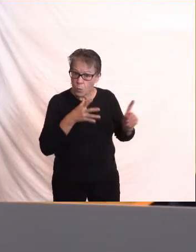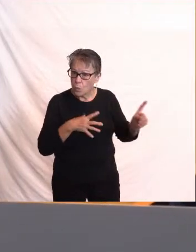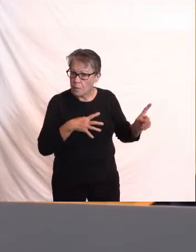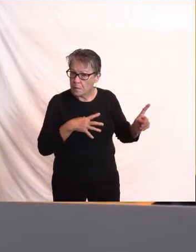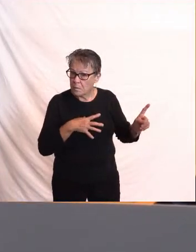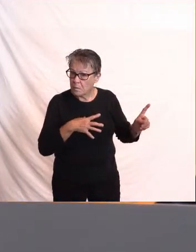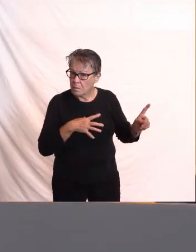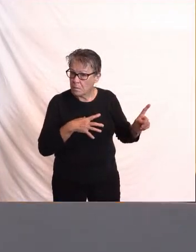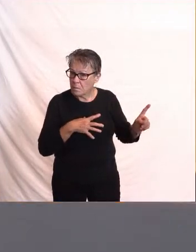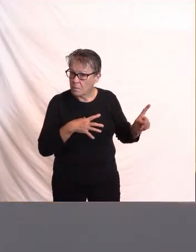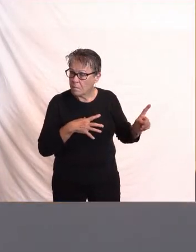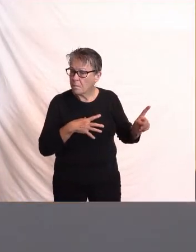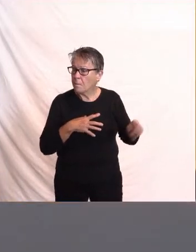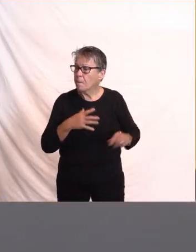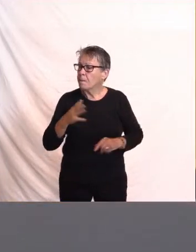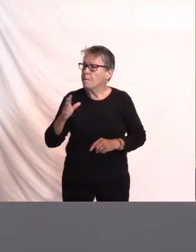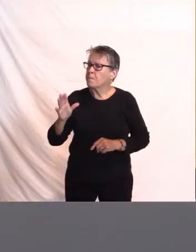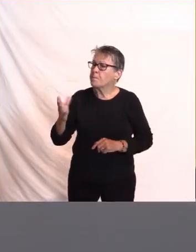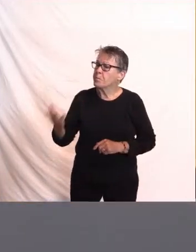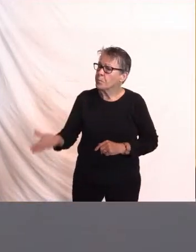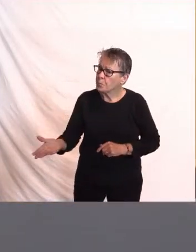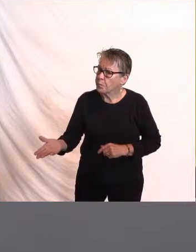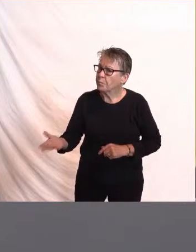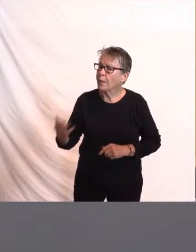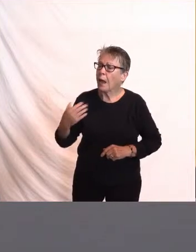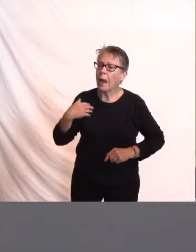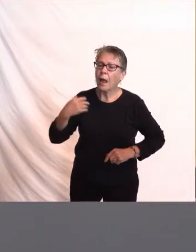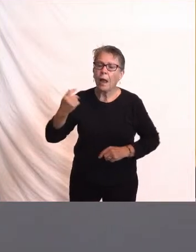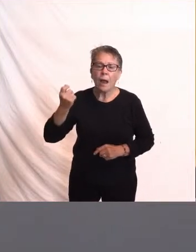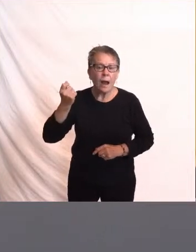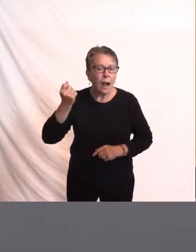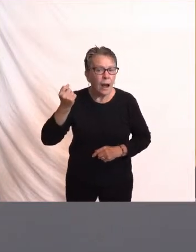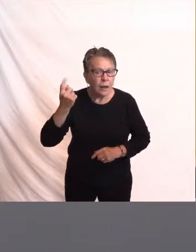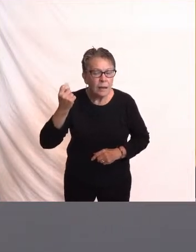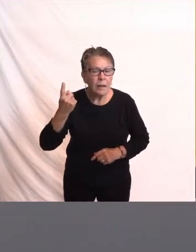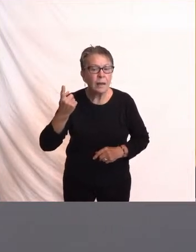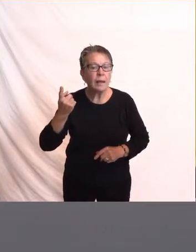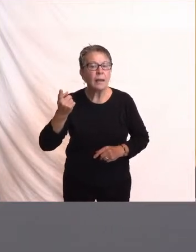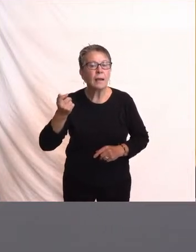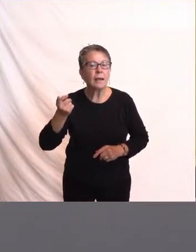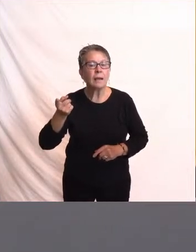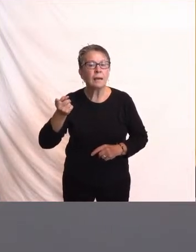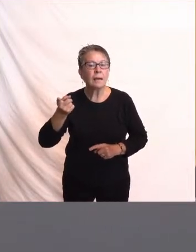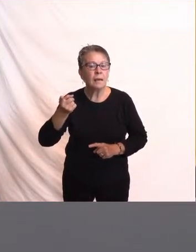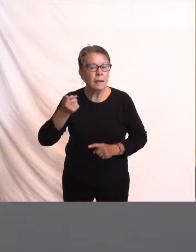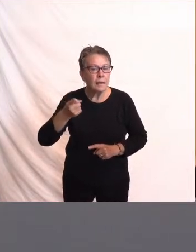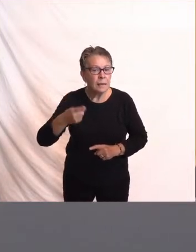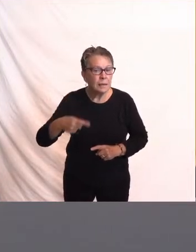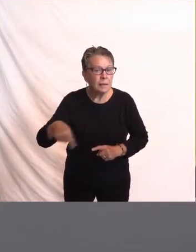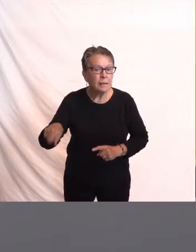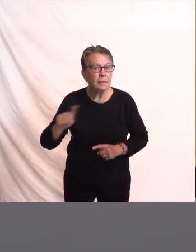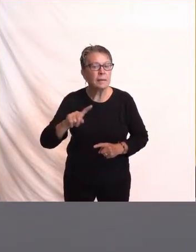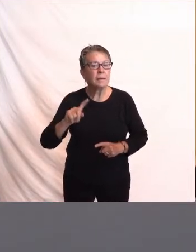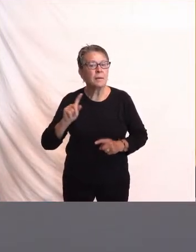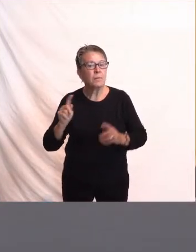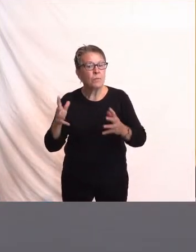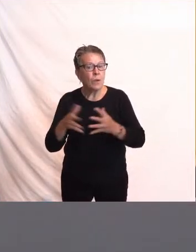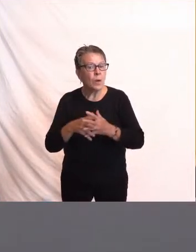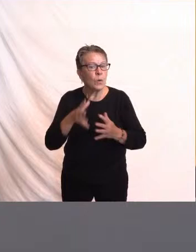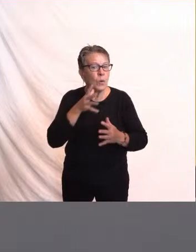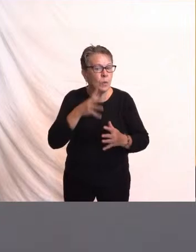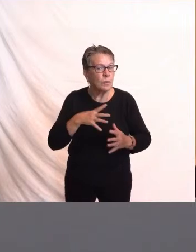Pregnant women obviously and should be concerned about the health of their unborn